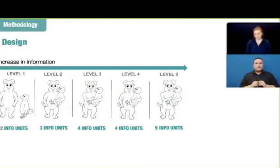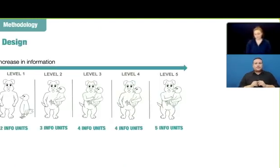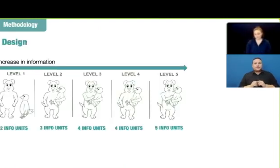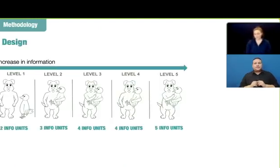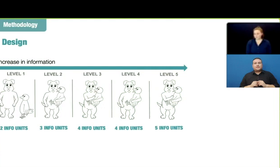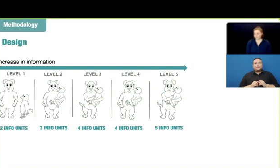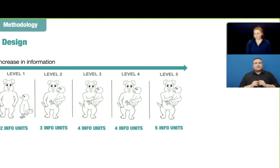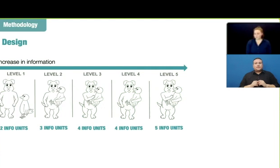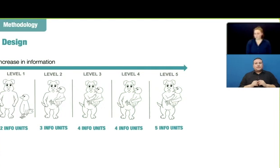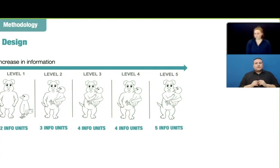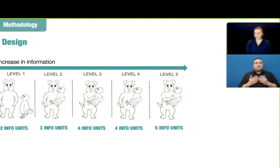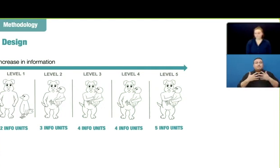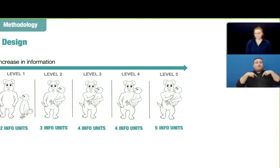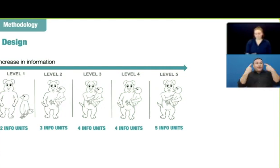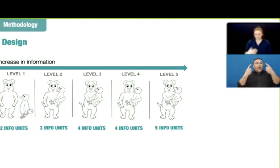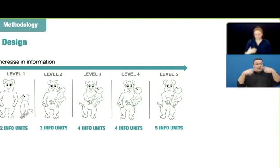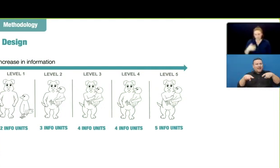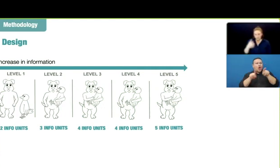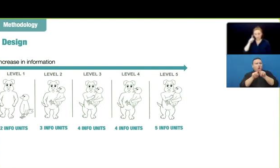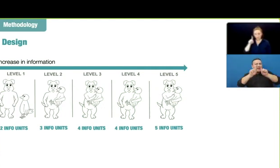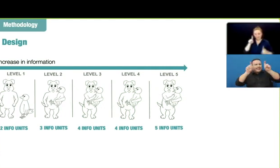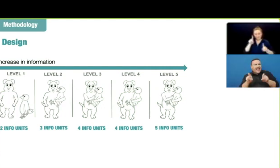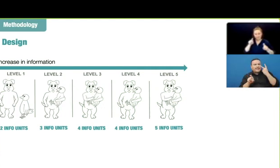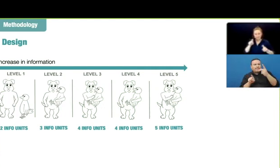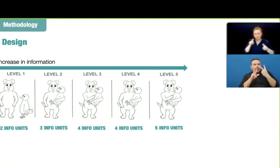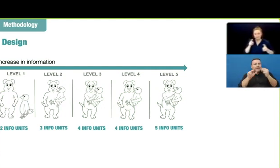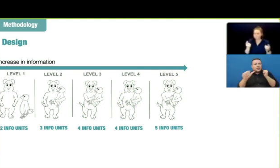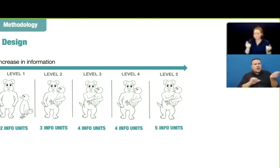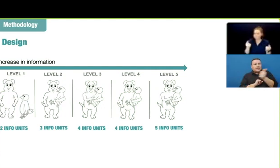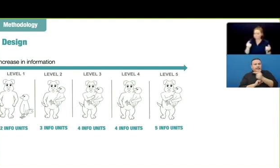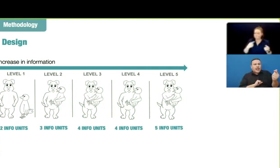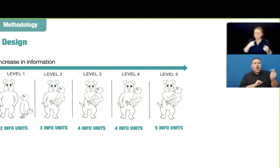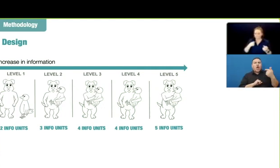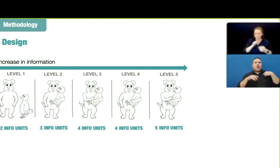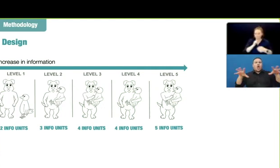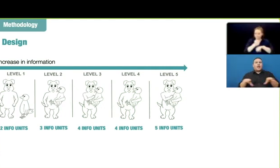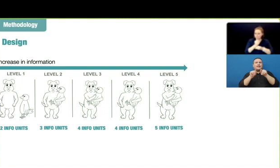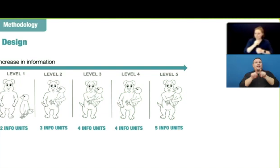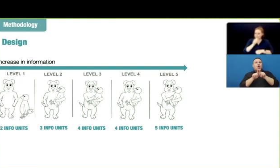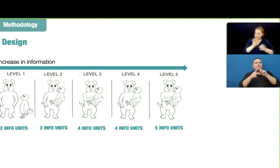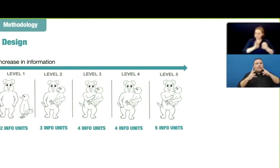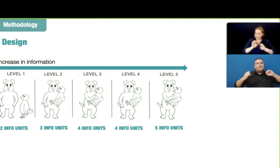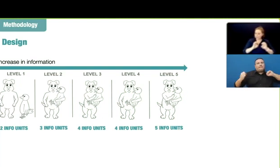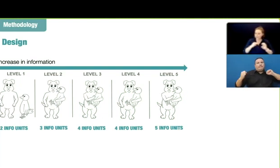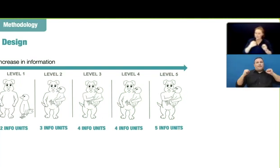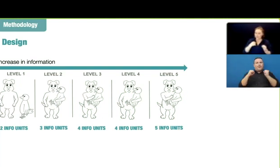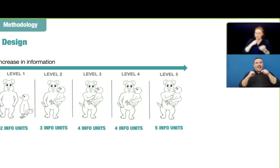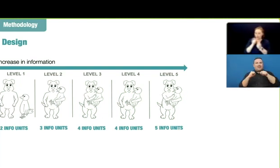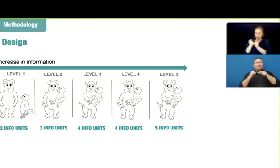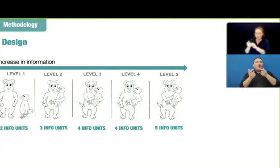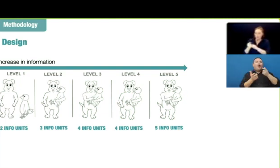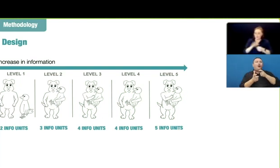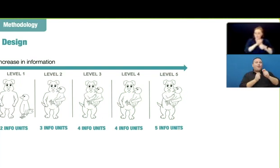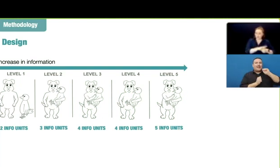In order to test this prediction, I designed an experiment. In this experiment, I manipulated the pressure for communicative